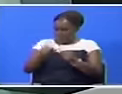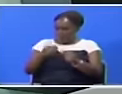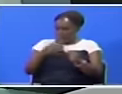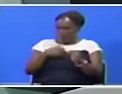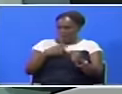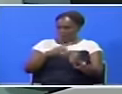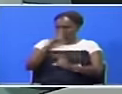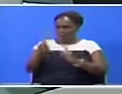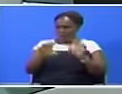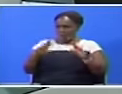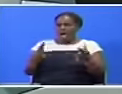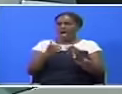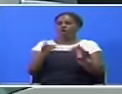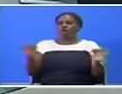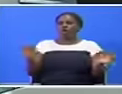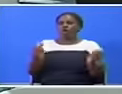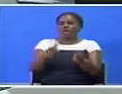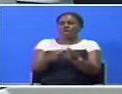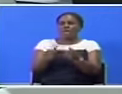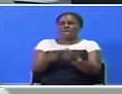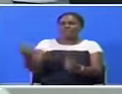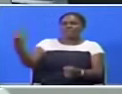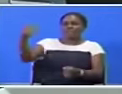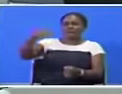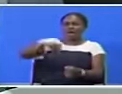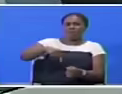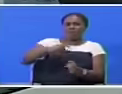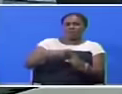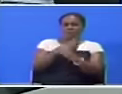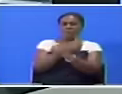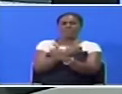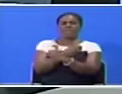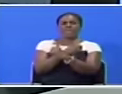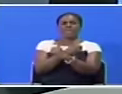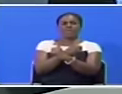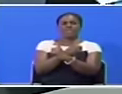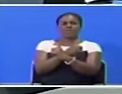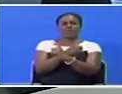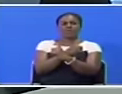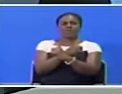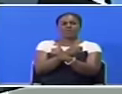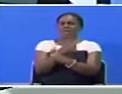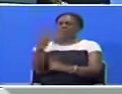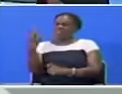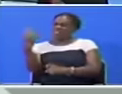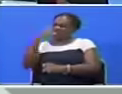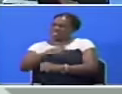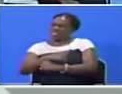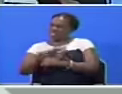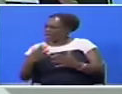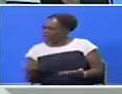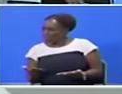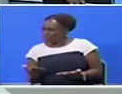debate over just how long it took for the maize to come from Mexico, was it South Africa, all the way till here? Was it 3 days? A lot was said about